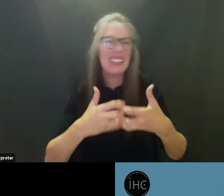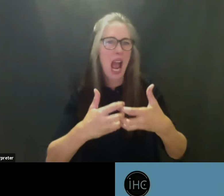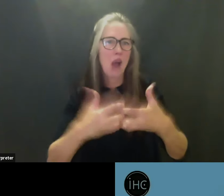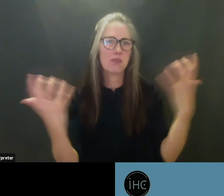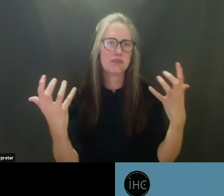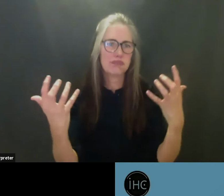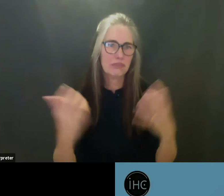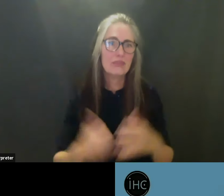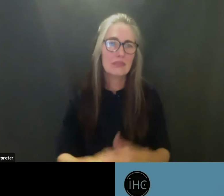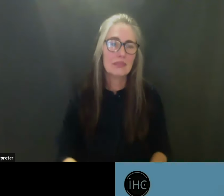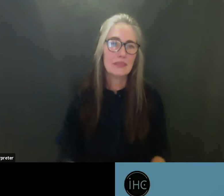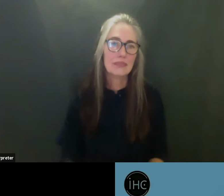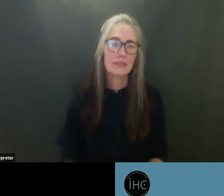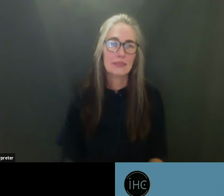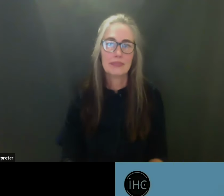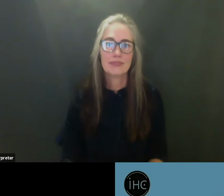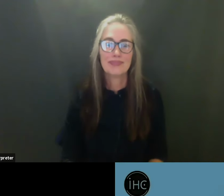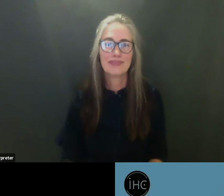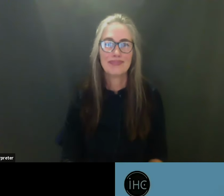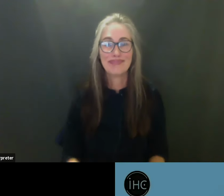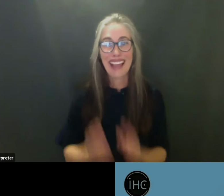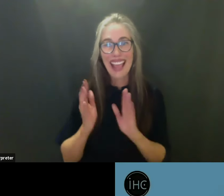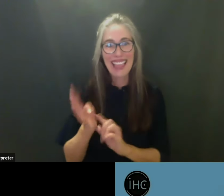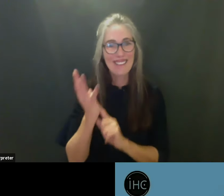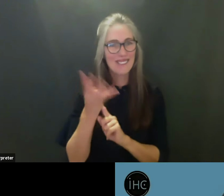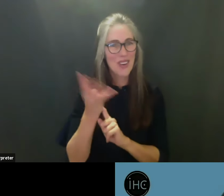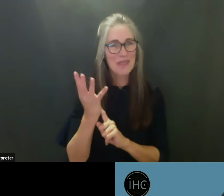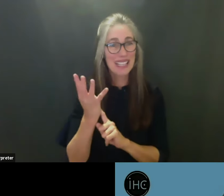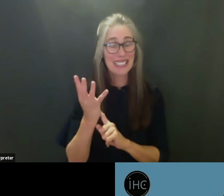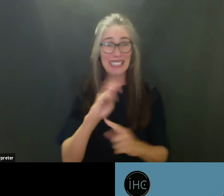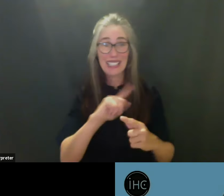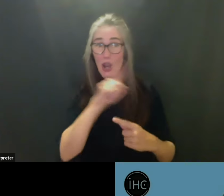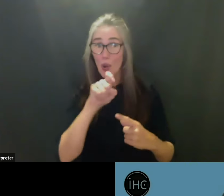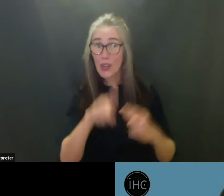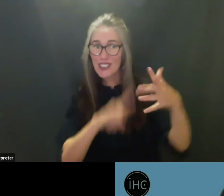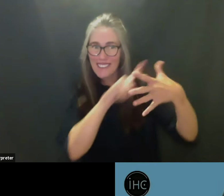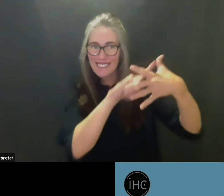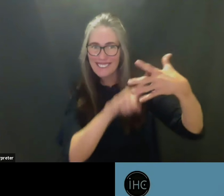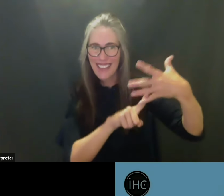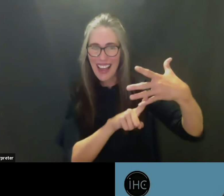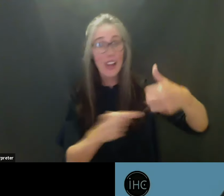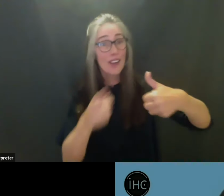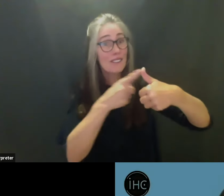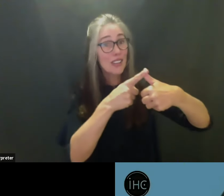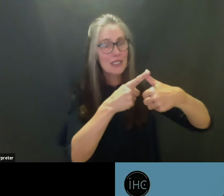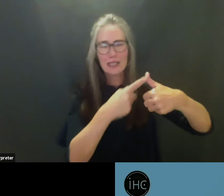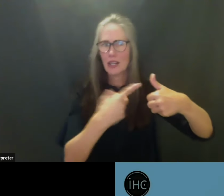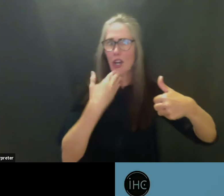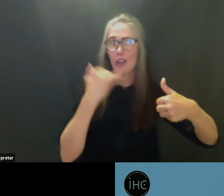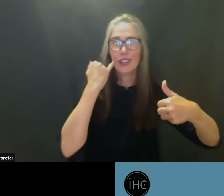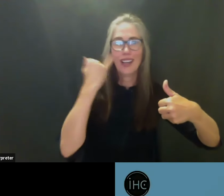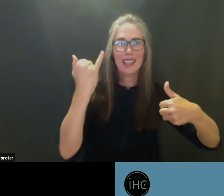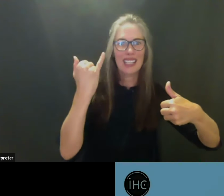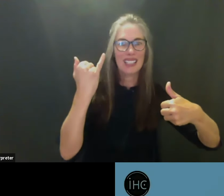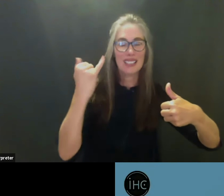Four minutes, five questions. Here you go. Number one, many great ideas, but since these different groups